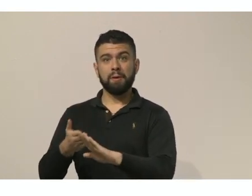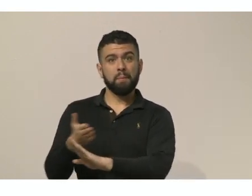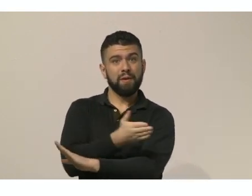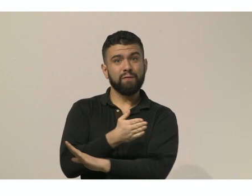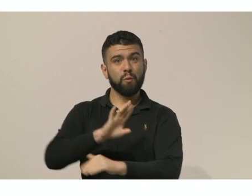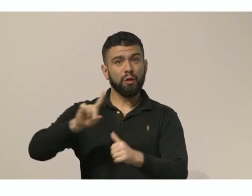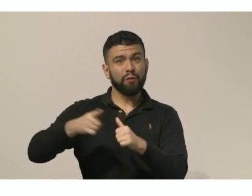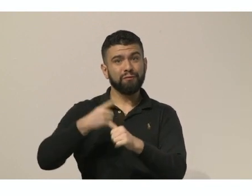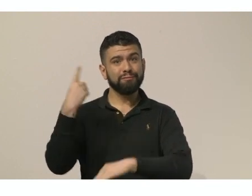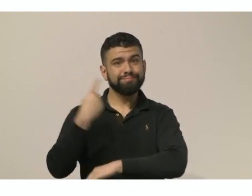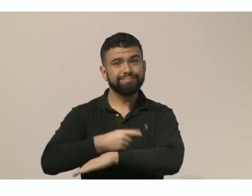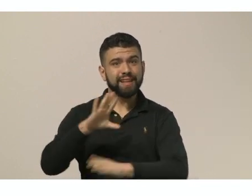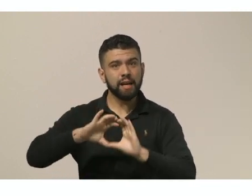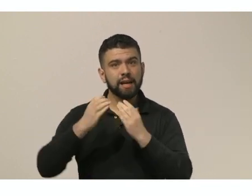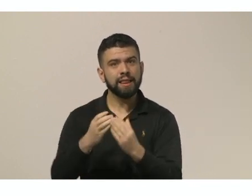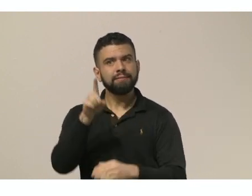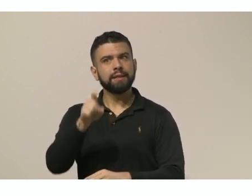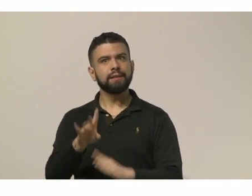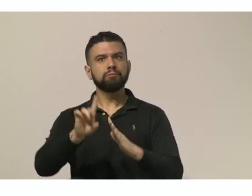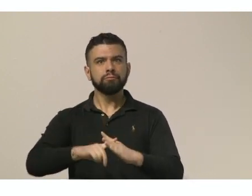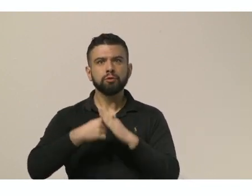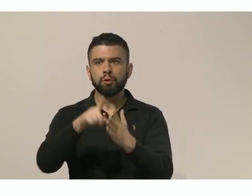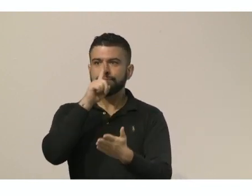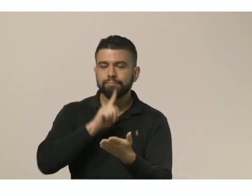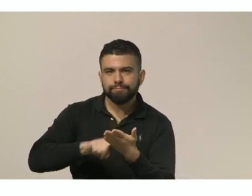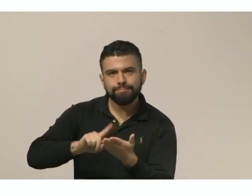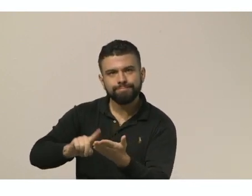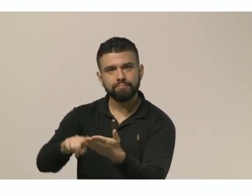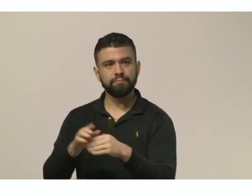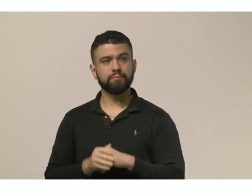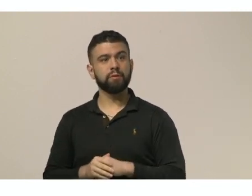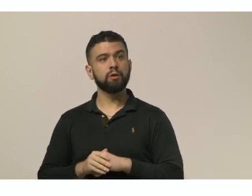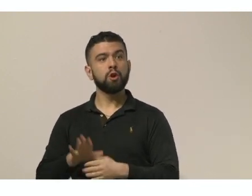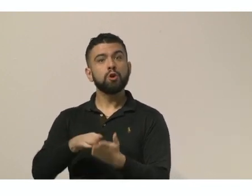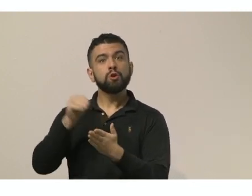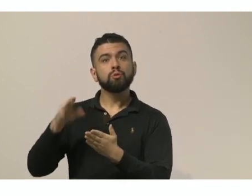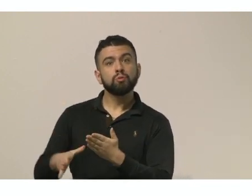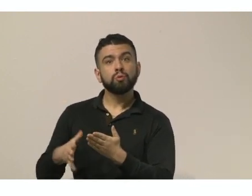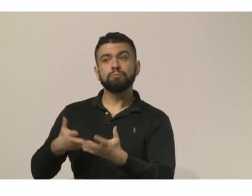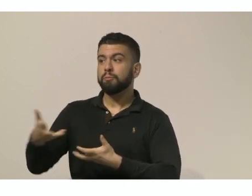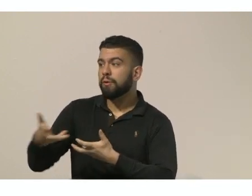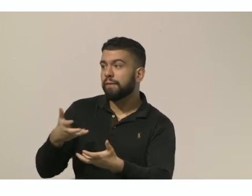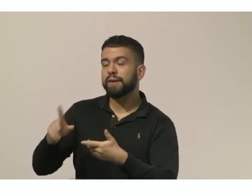class. Student affairs and enrollment management will be critical partners in that work.